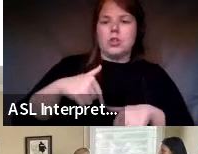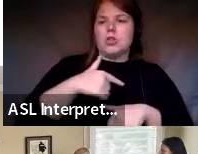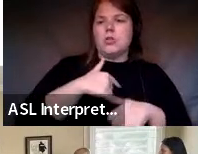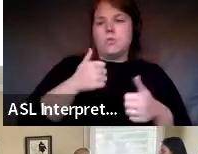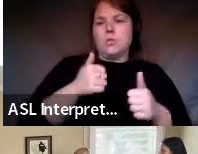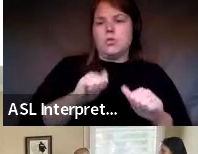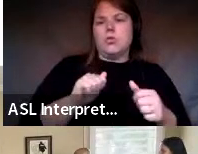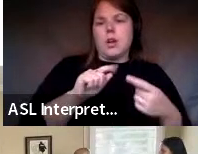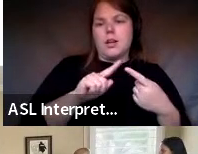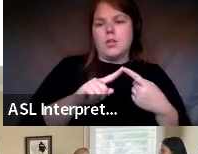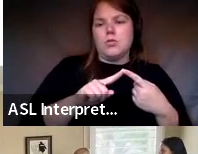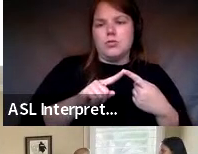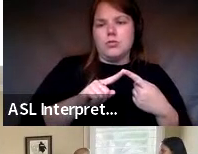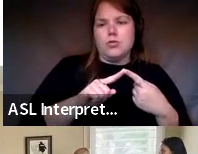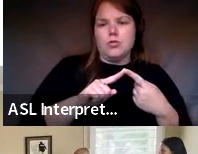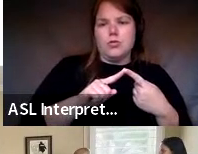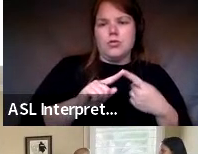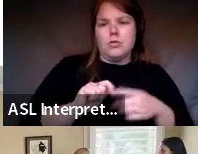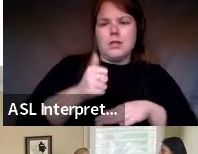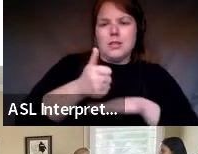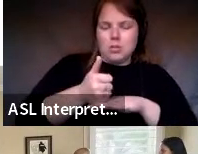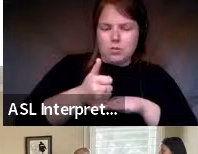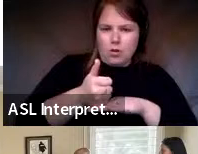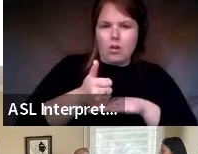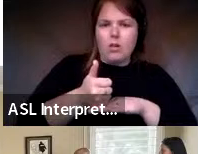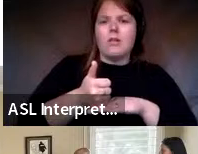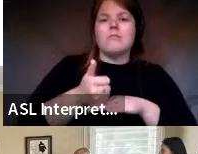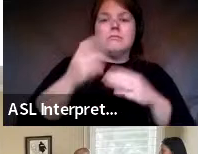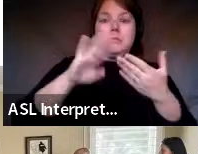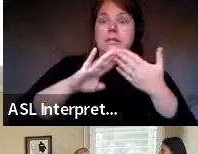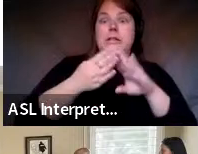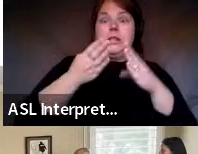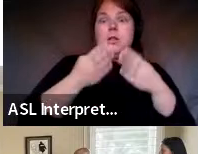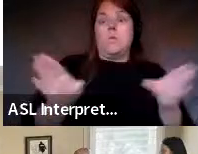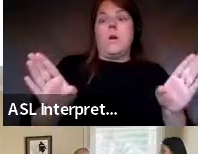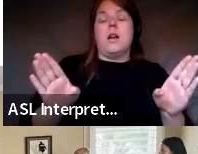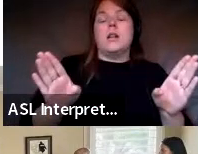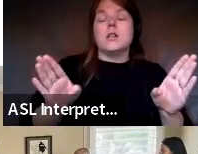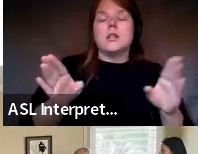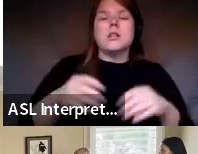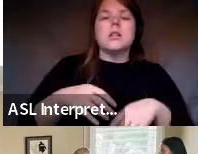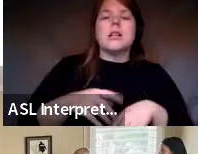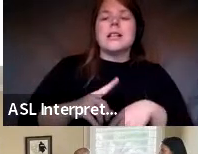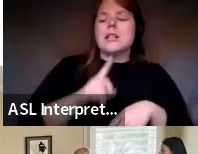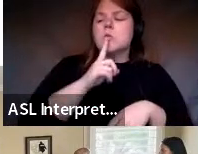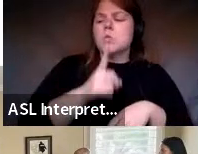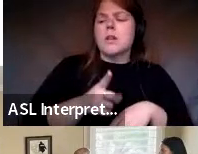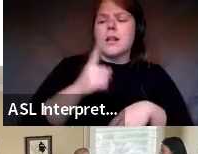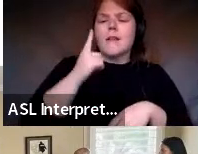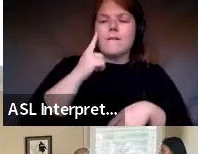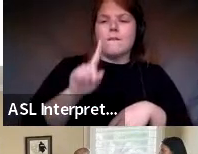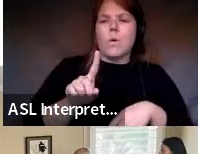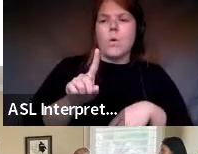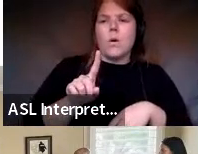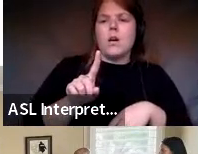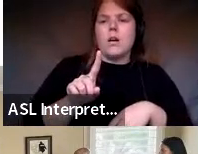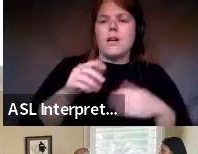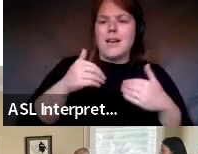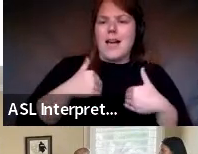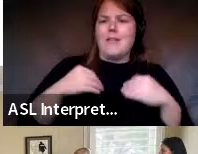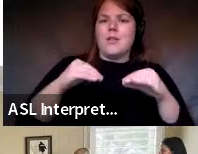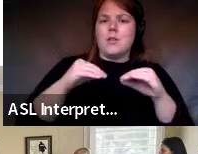to install citywide. This is really to have a